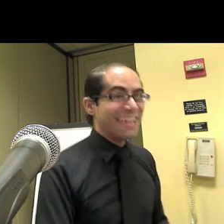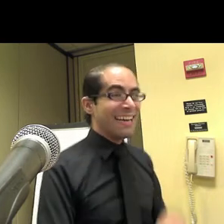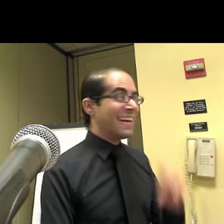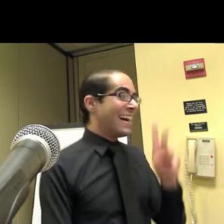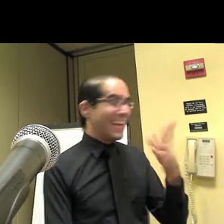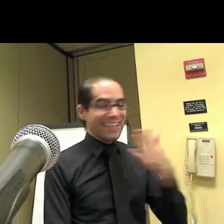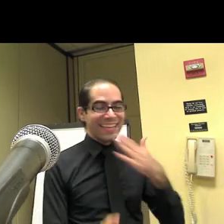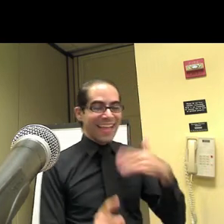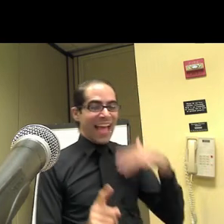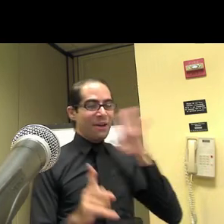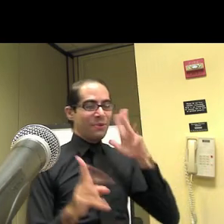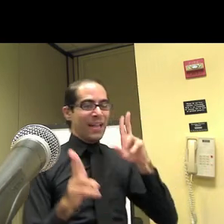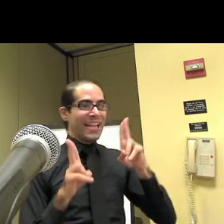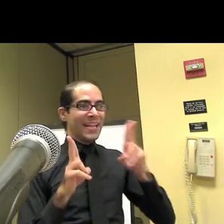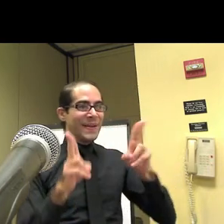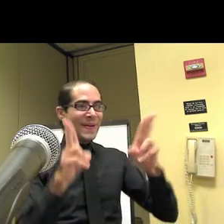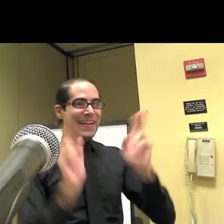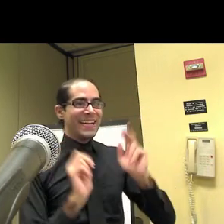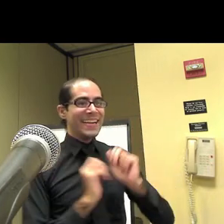fascinating. I'd like